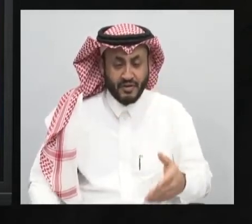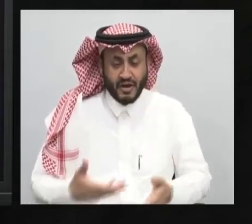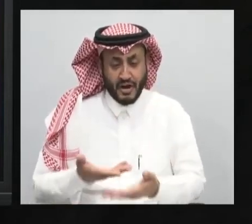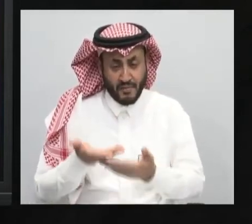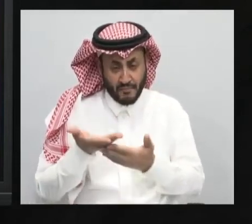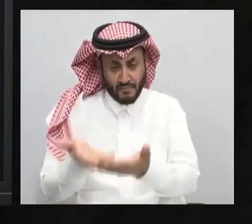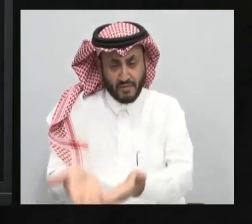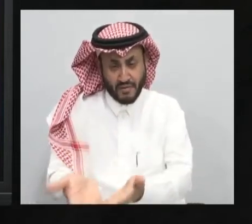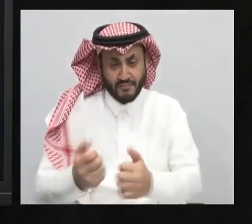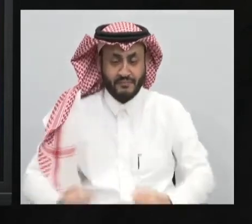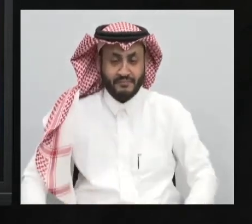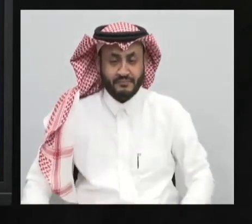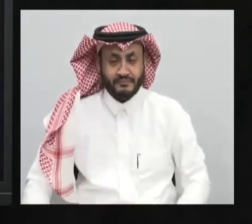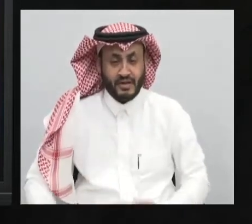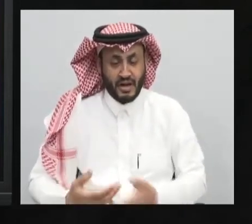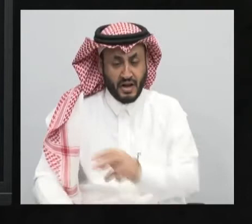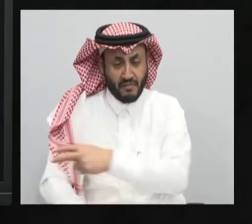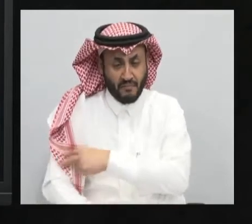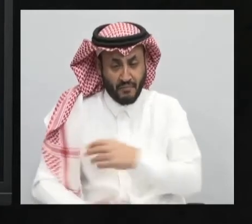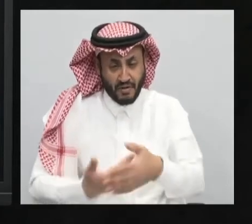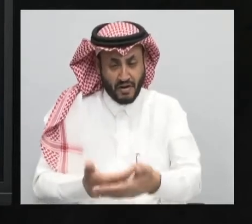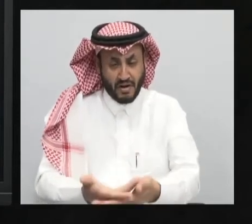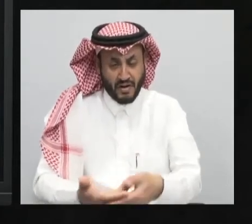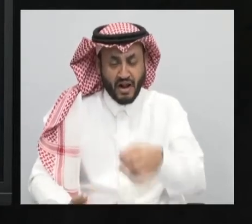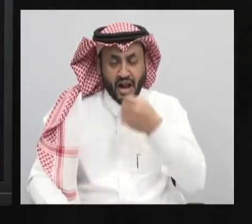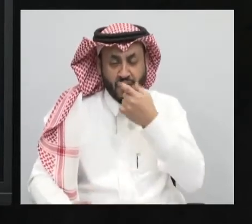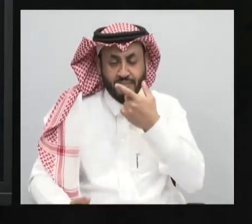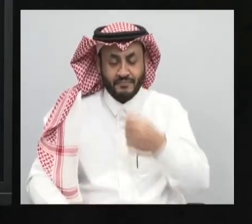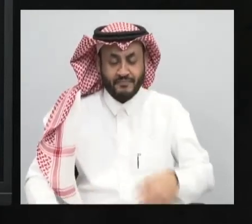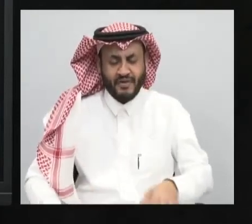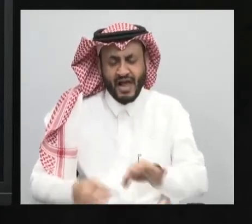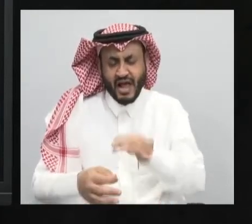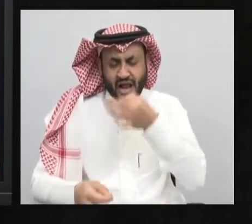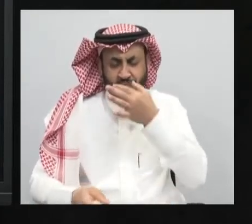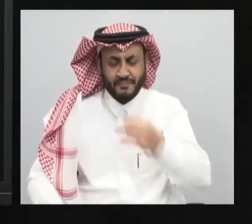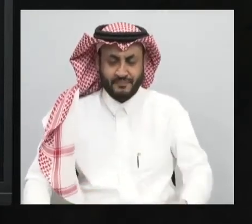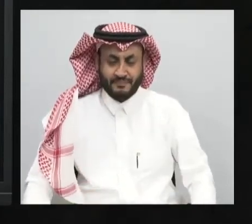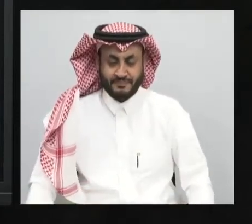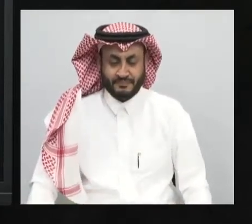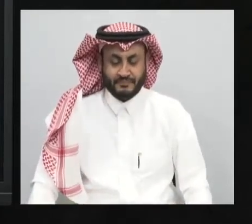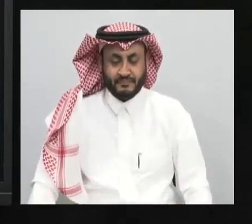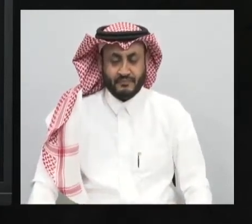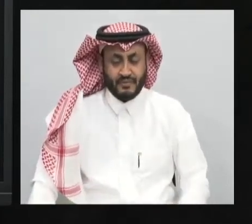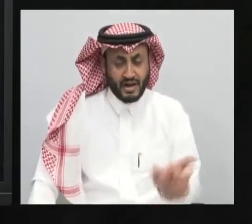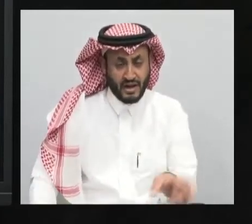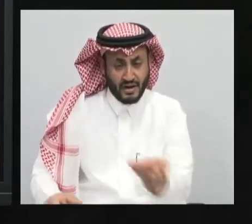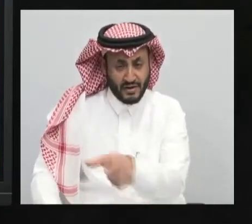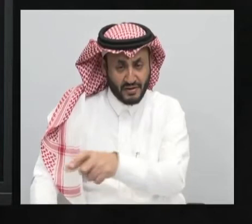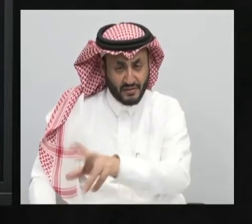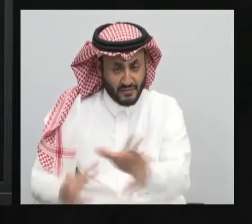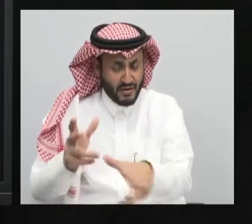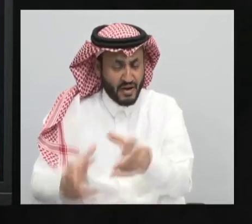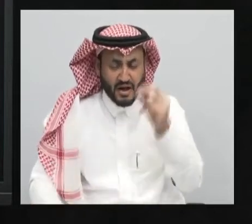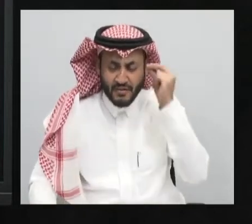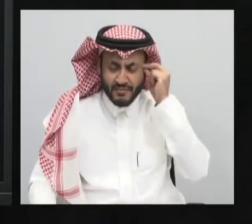excellent, serving him some dessert maybe. Okay, so he's trying the food, okay? These just to